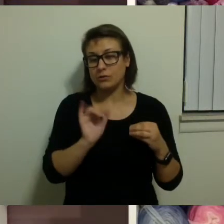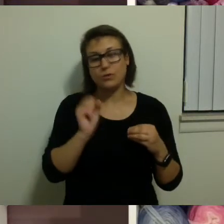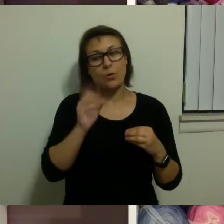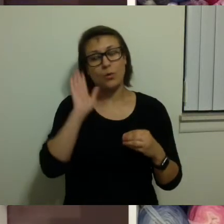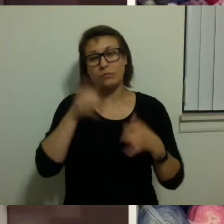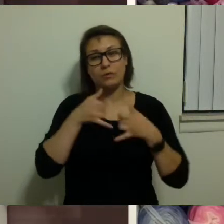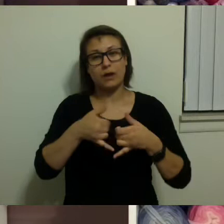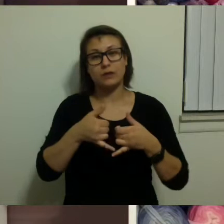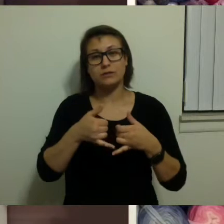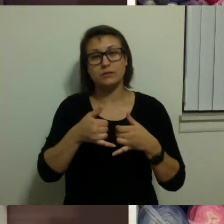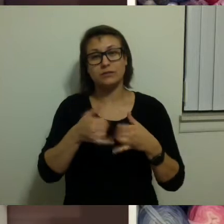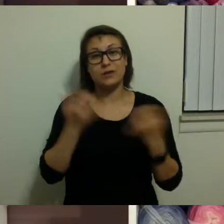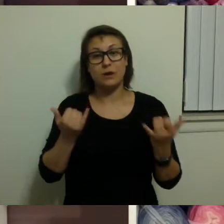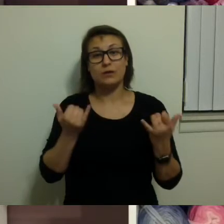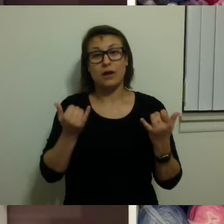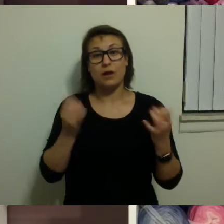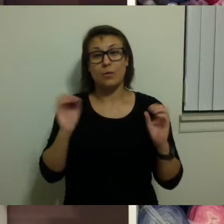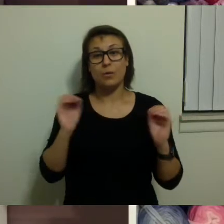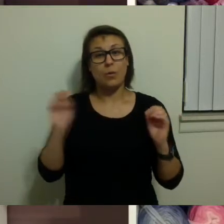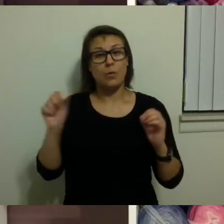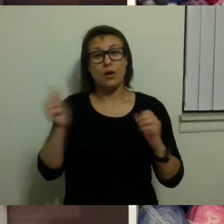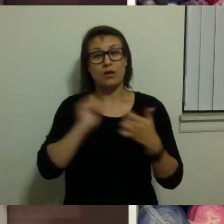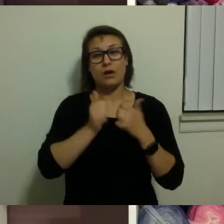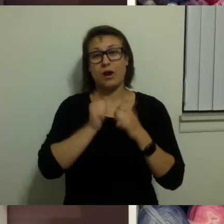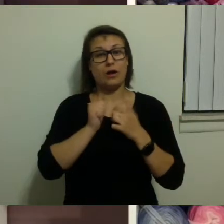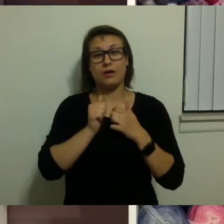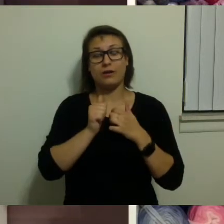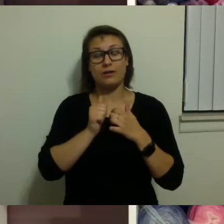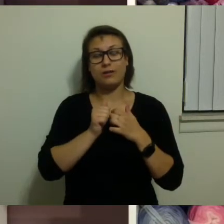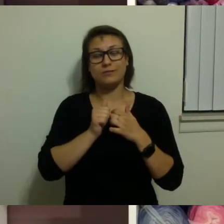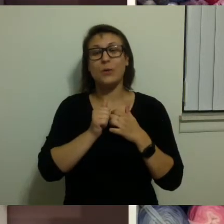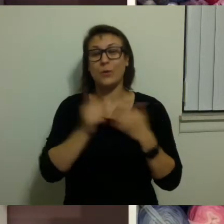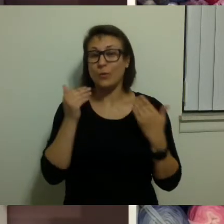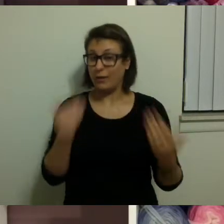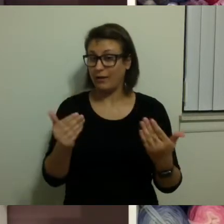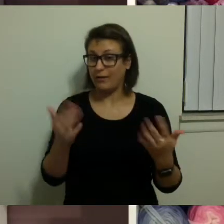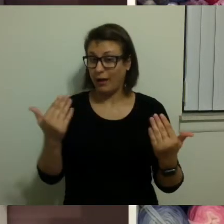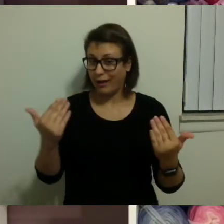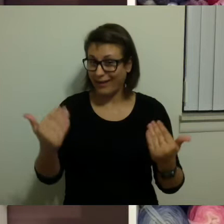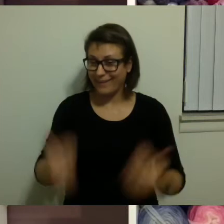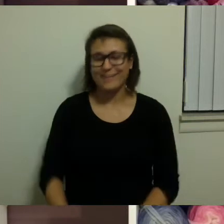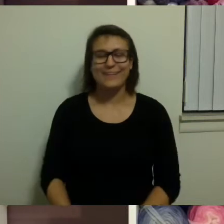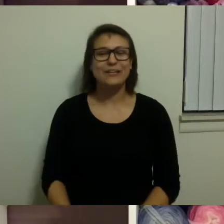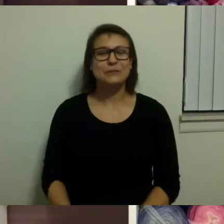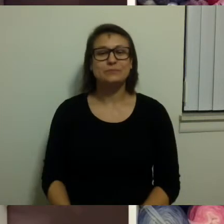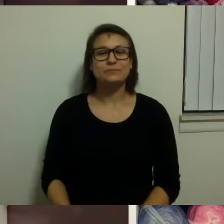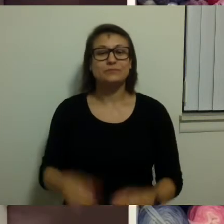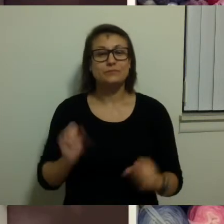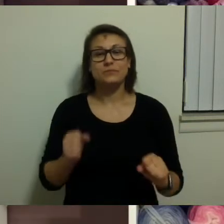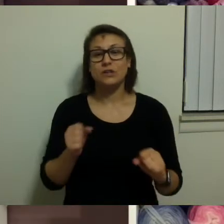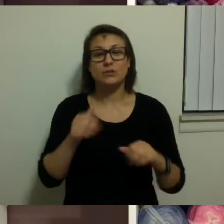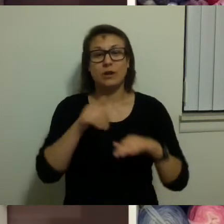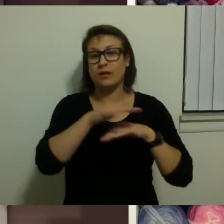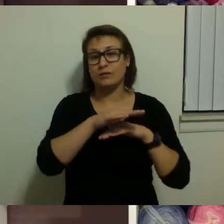and right now there is zero competition, so get on it, y'all. You can enter